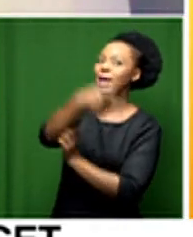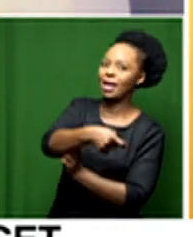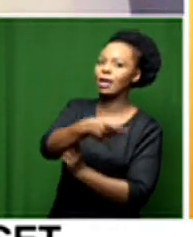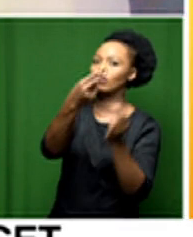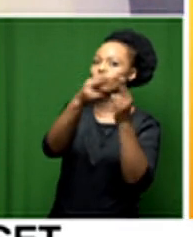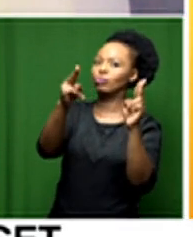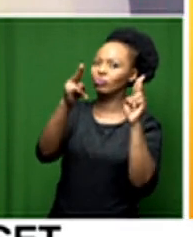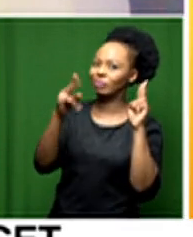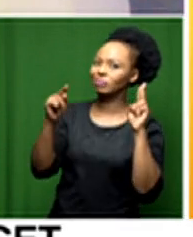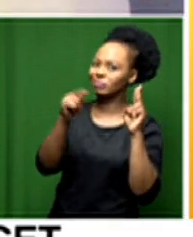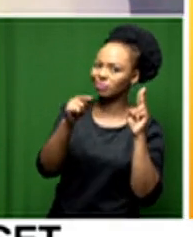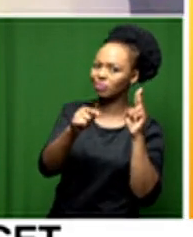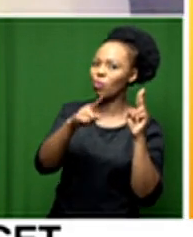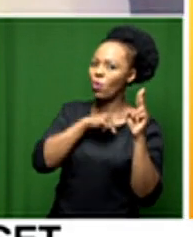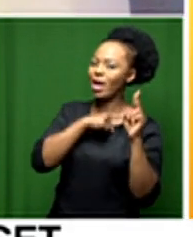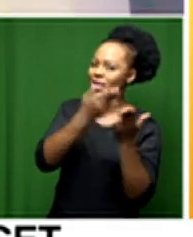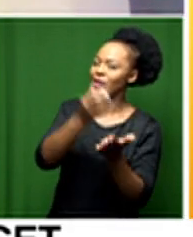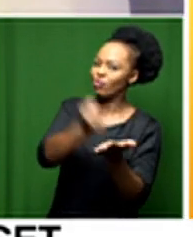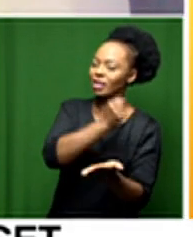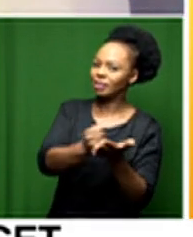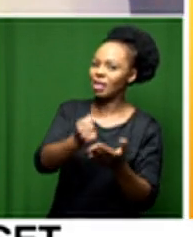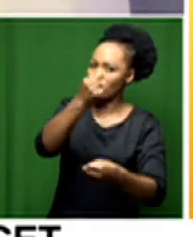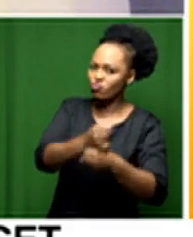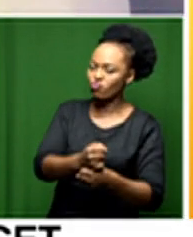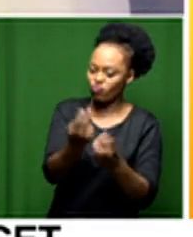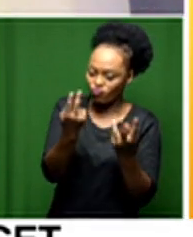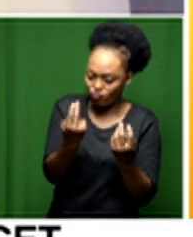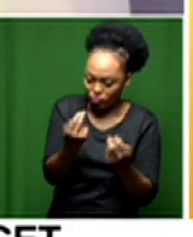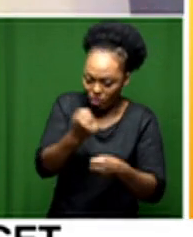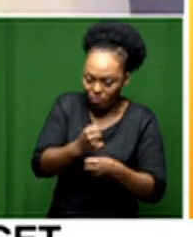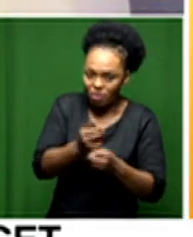the institution so that they can register for the new financial year?